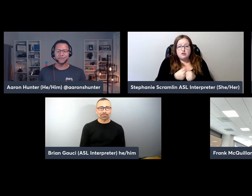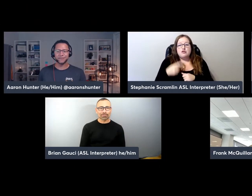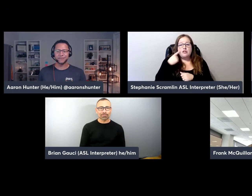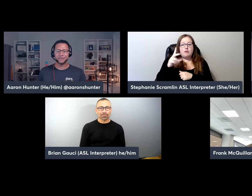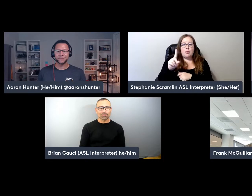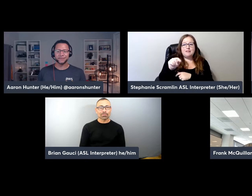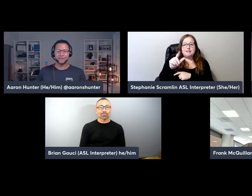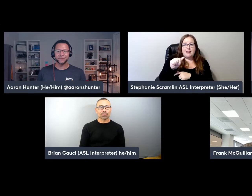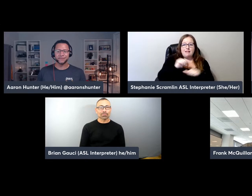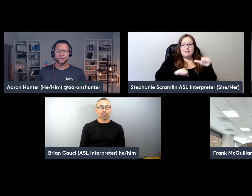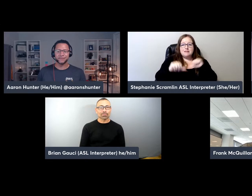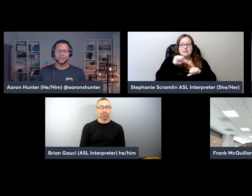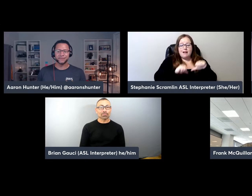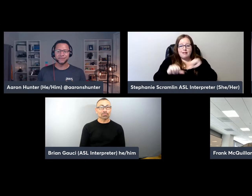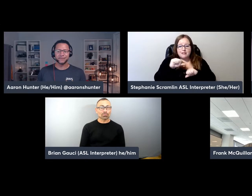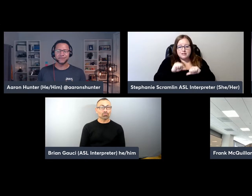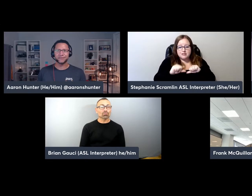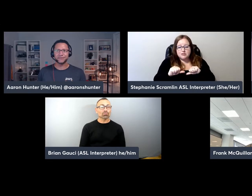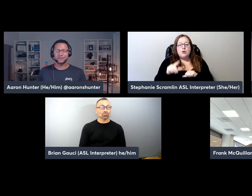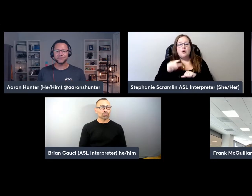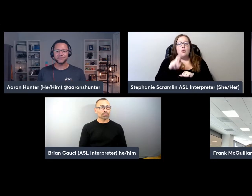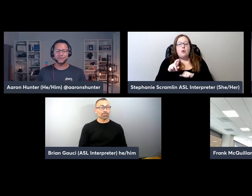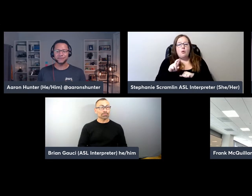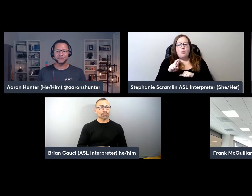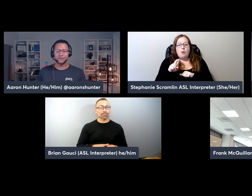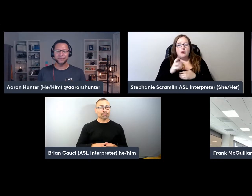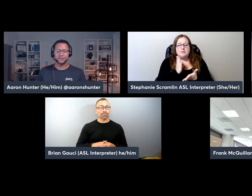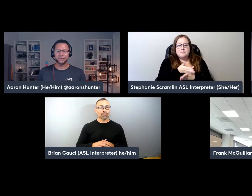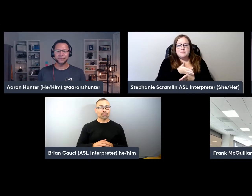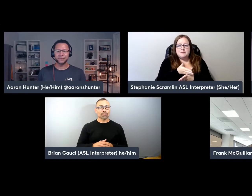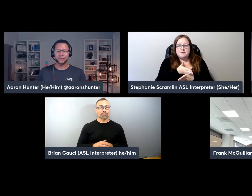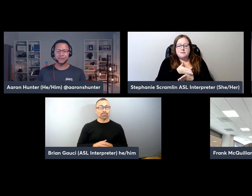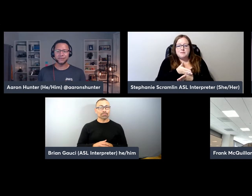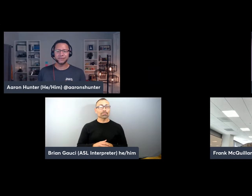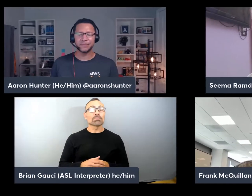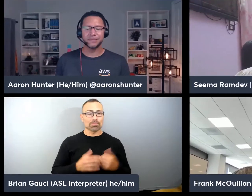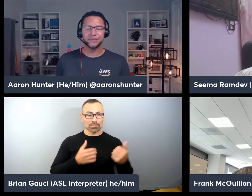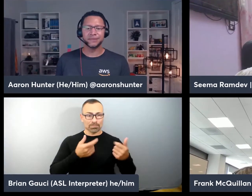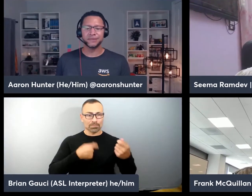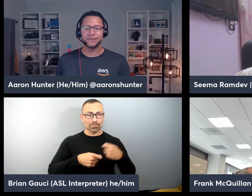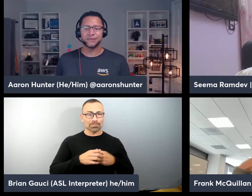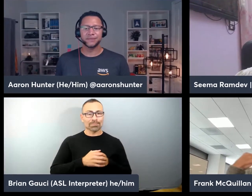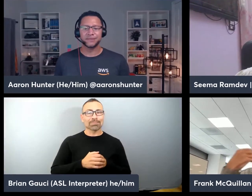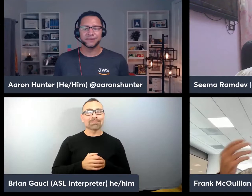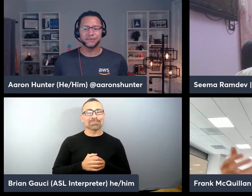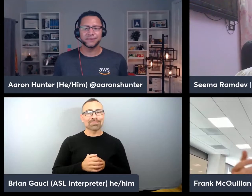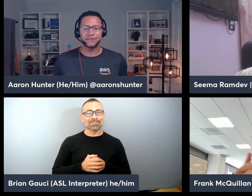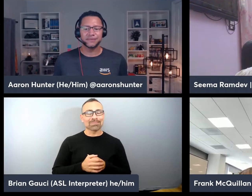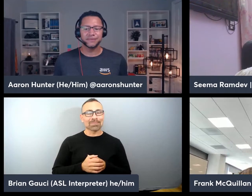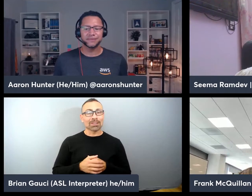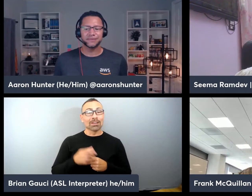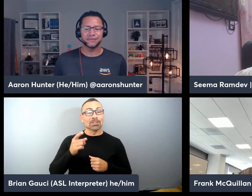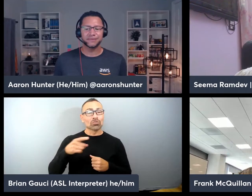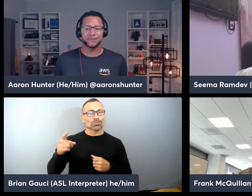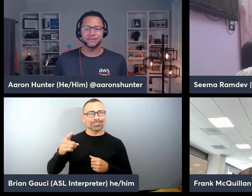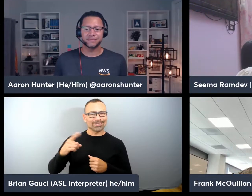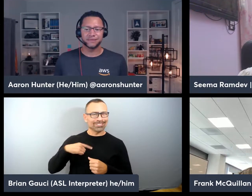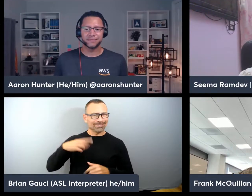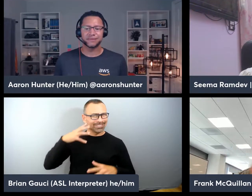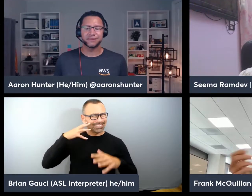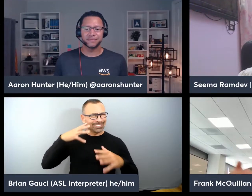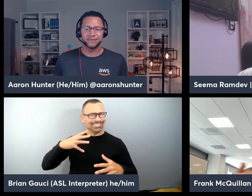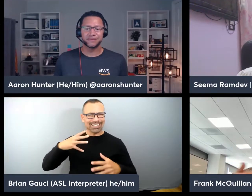for data scientists to put their machine learning into